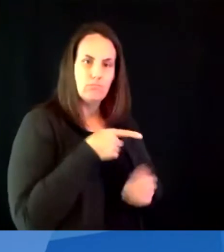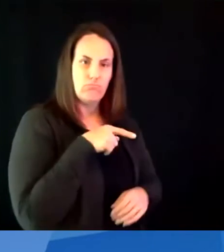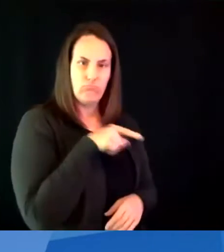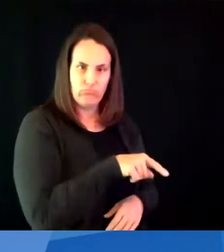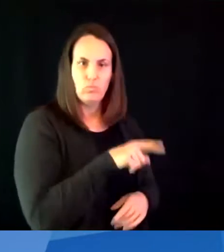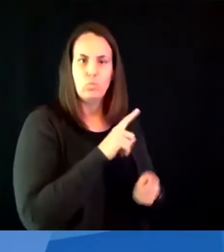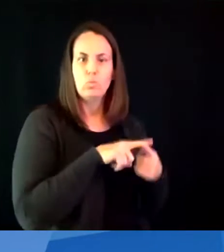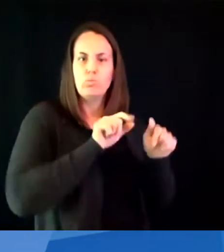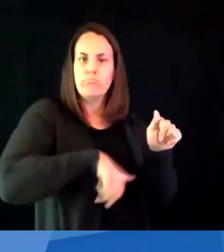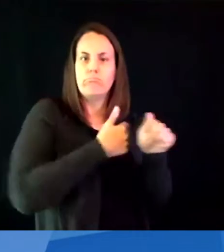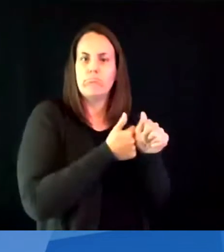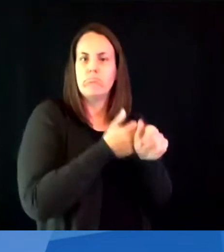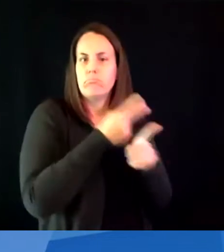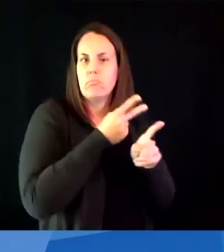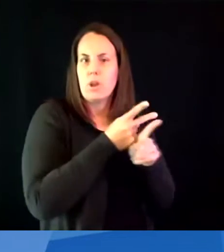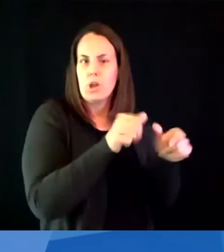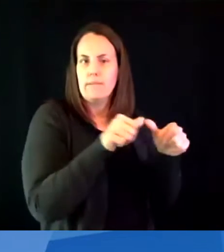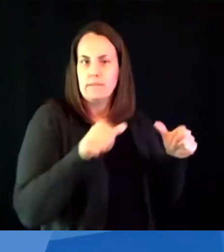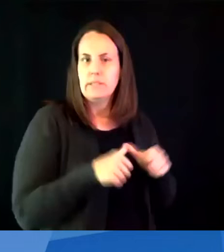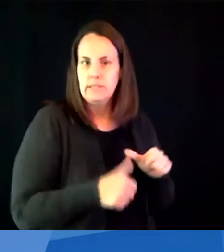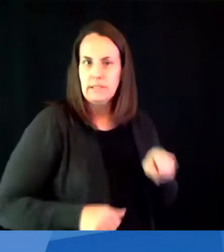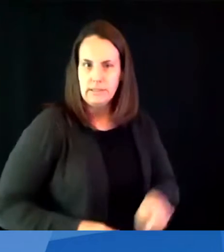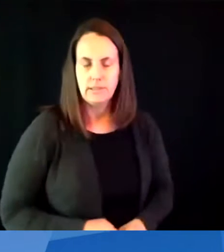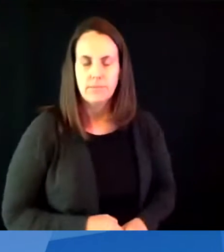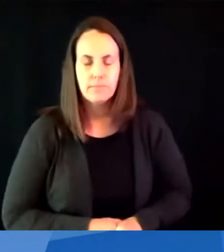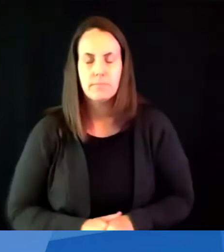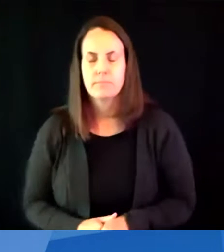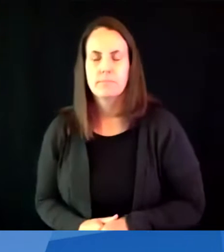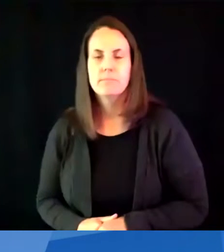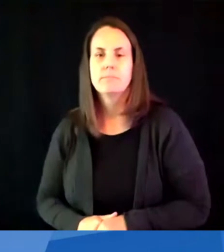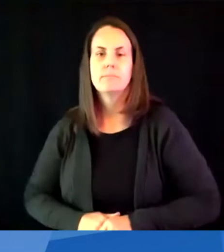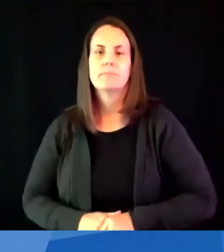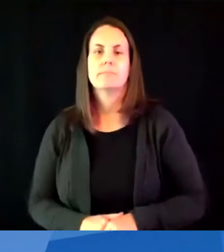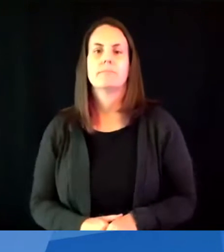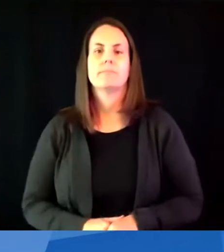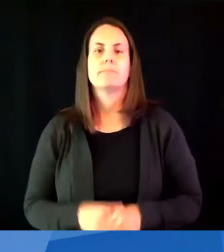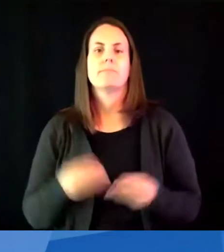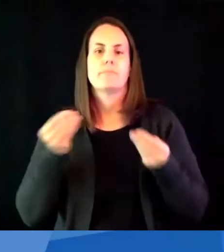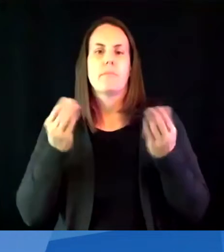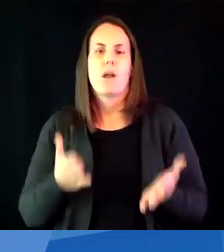All right, now Katrina Nickel from WLUK in Green Bay.